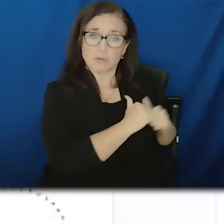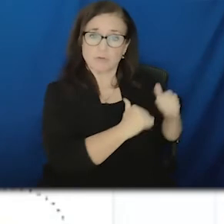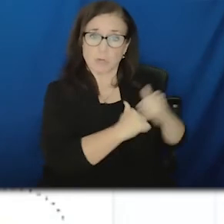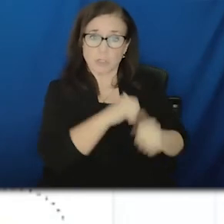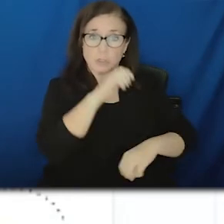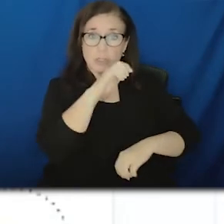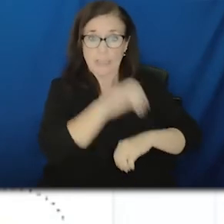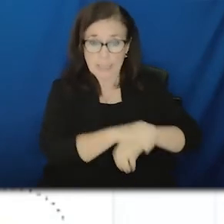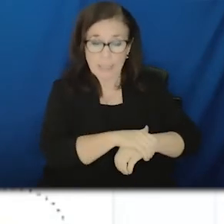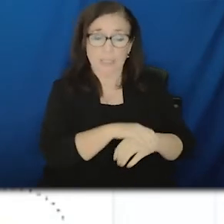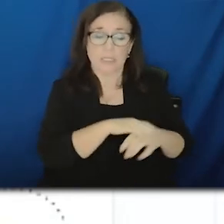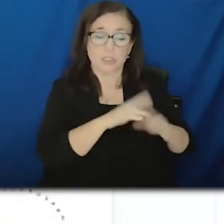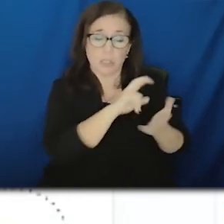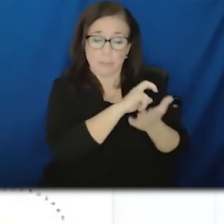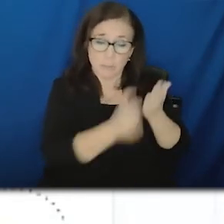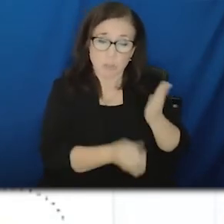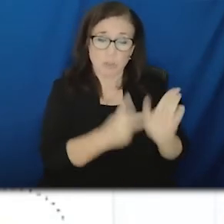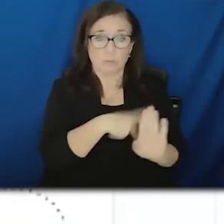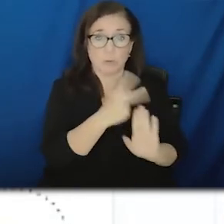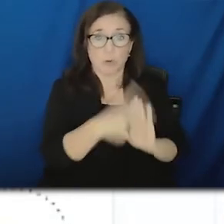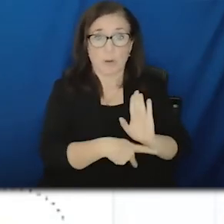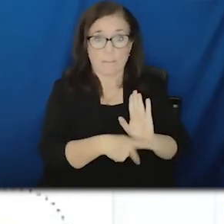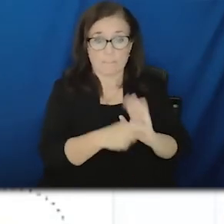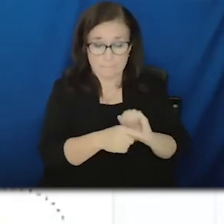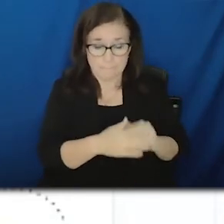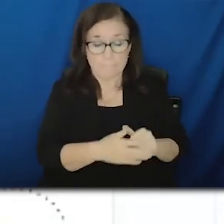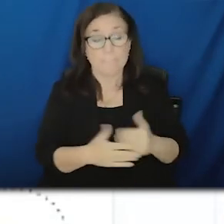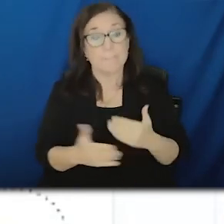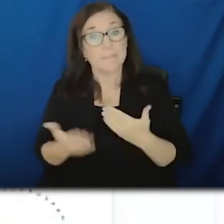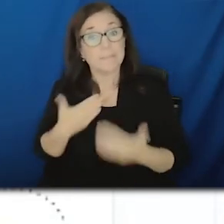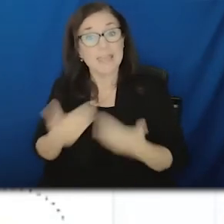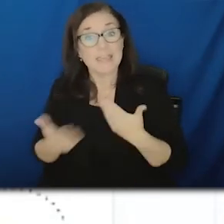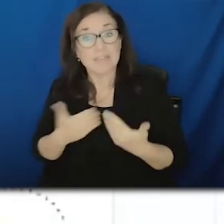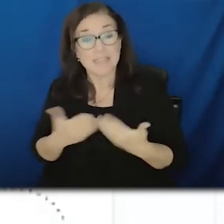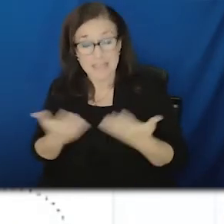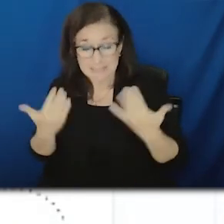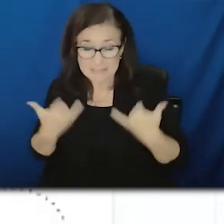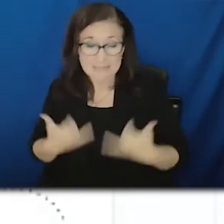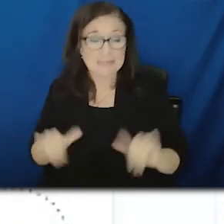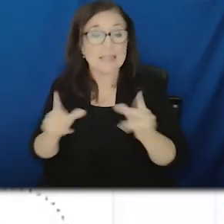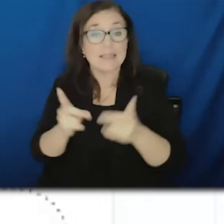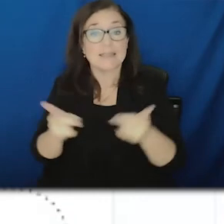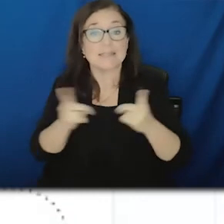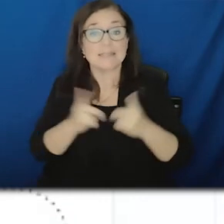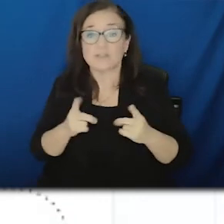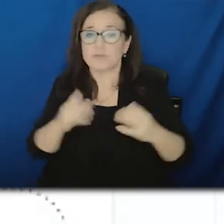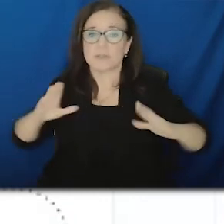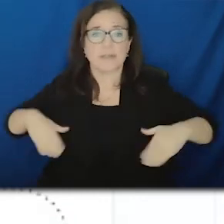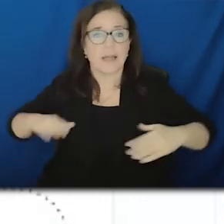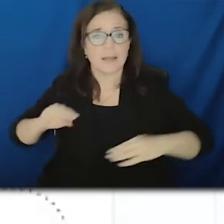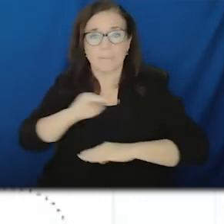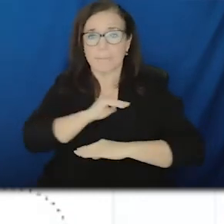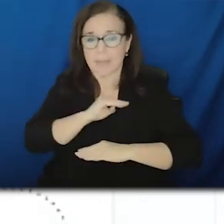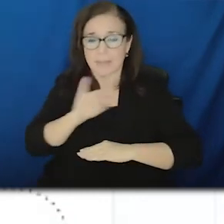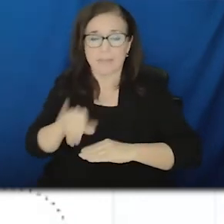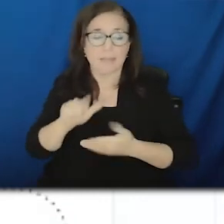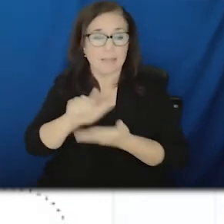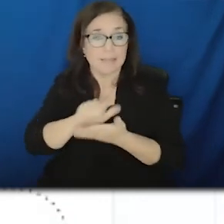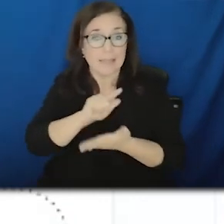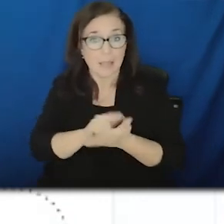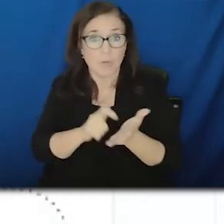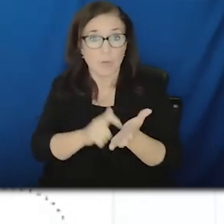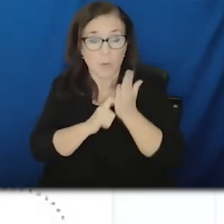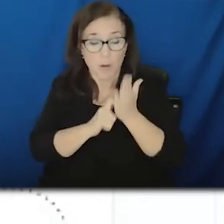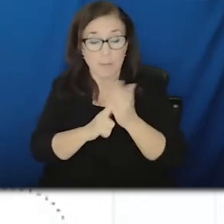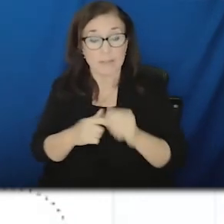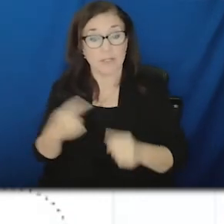immersion program. Even then, districts struggle to meet legal requirements, and our district has definitely